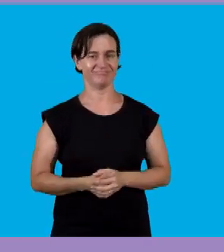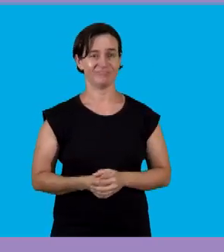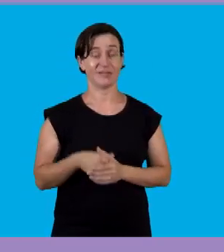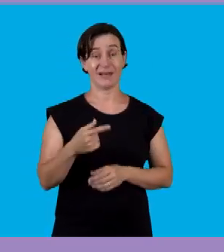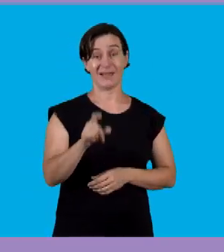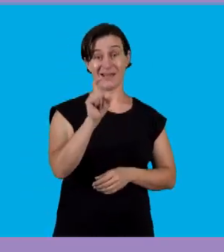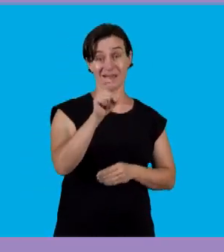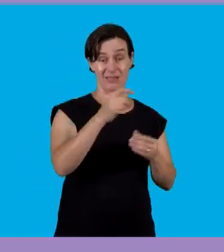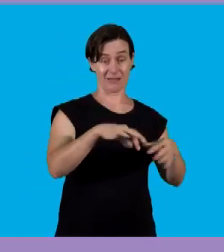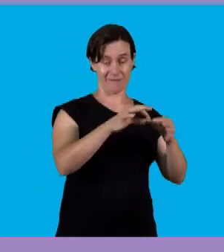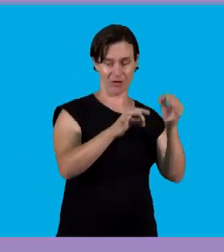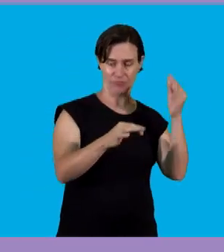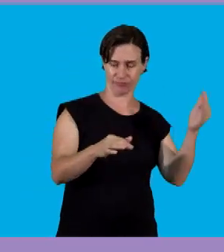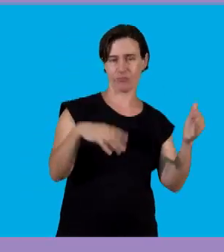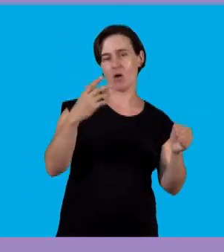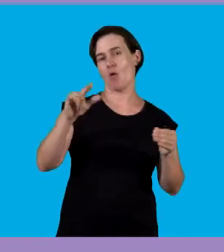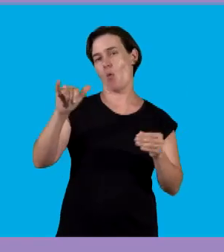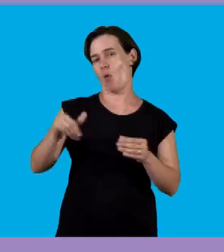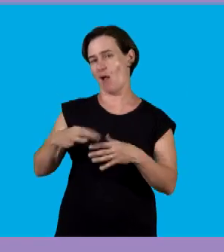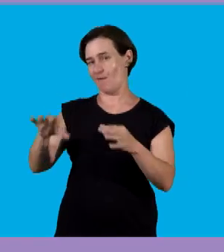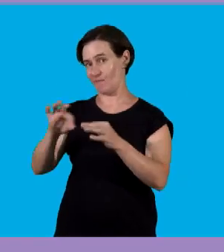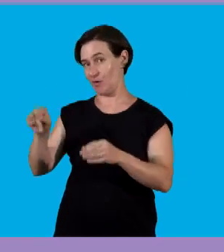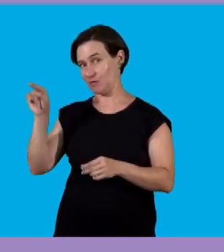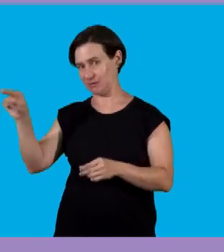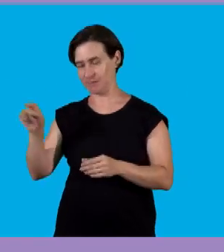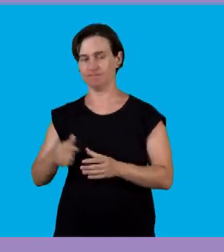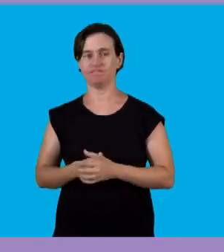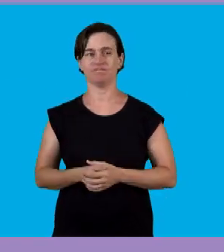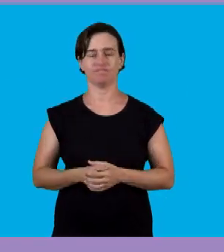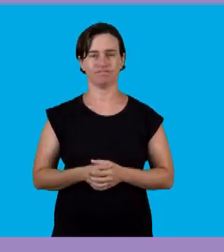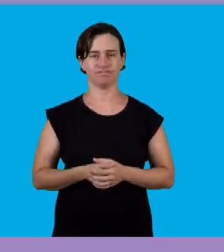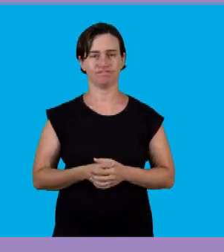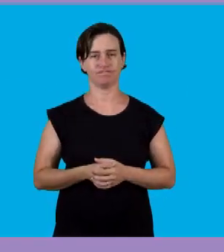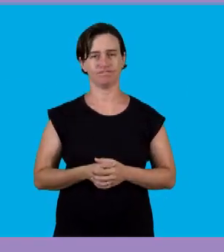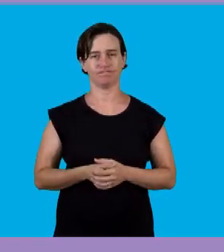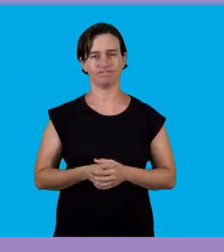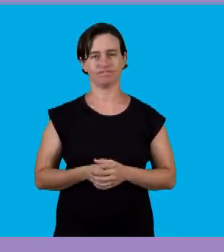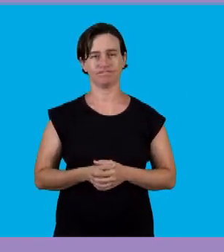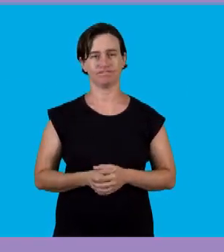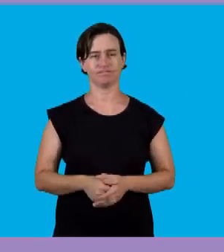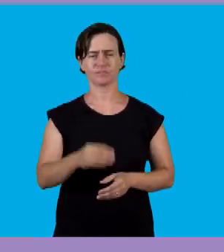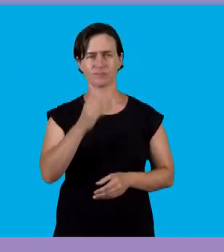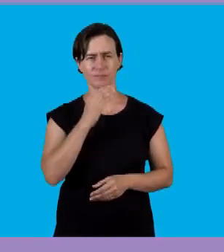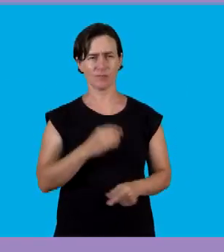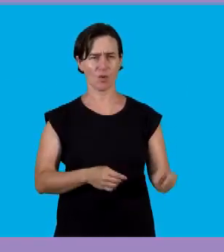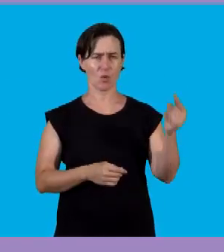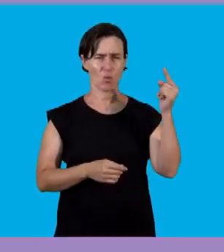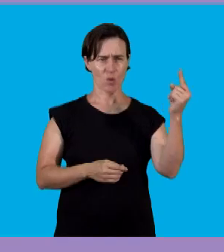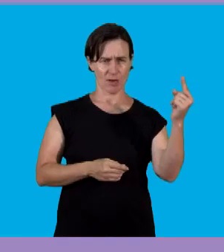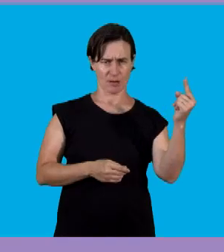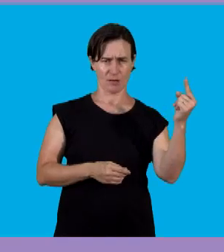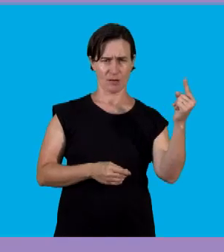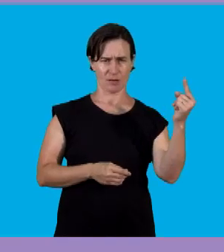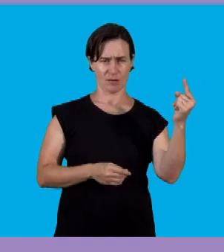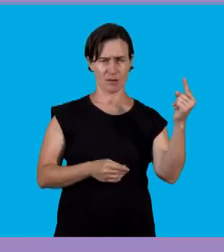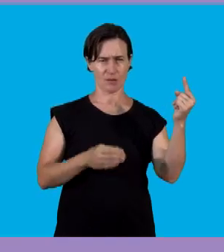values and our output values. So input value, when the input value is a 1, how many input values do we